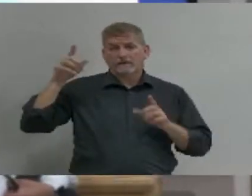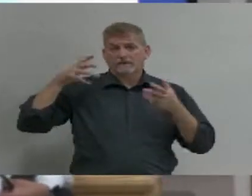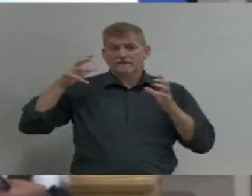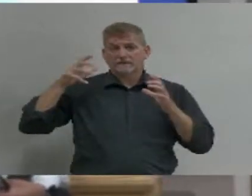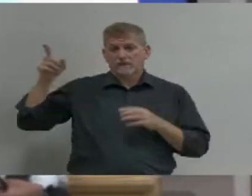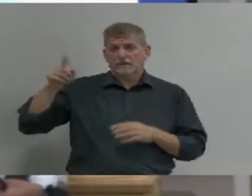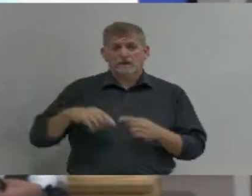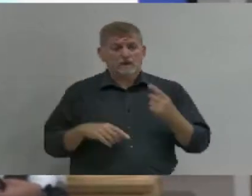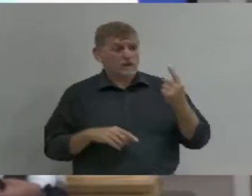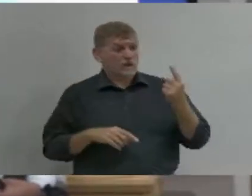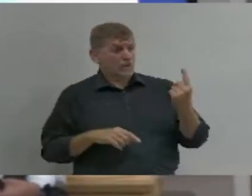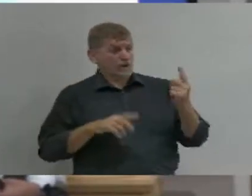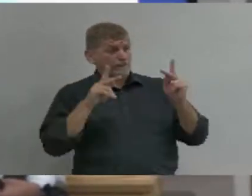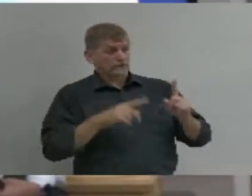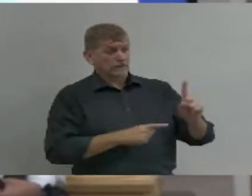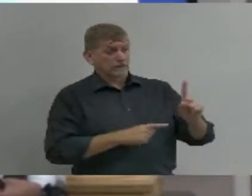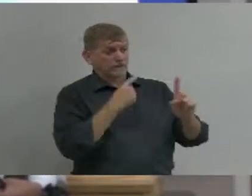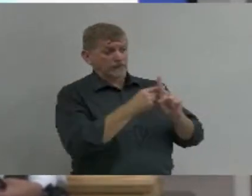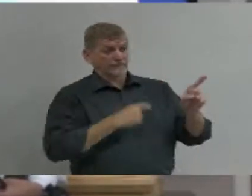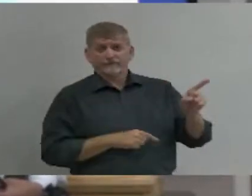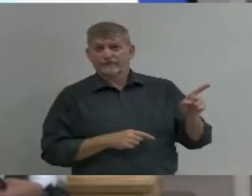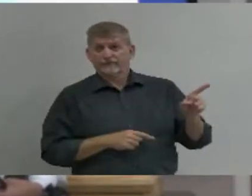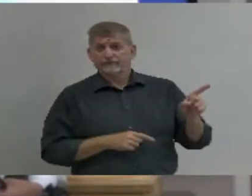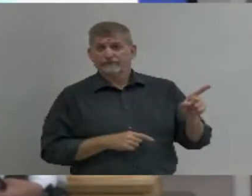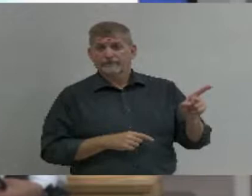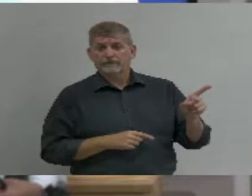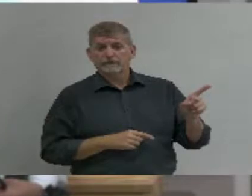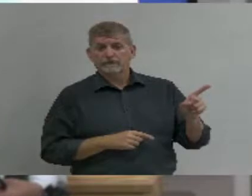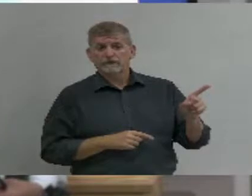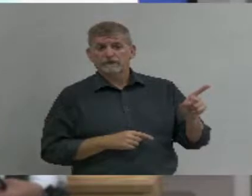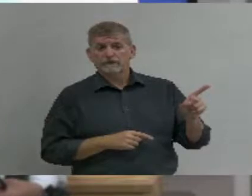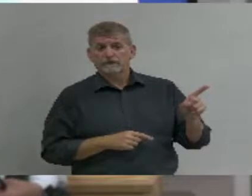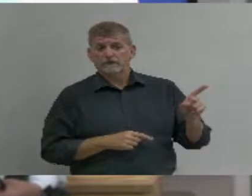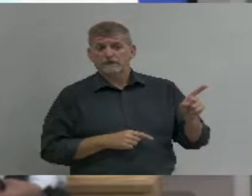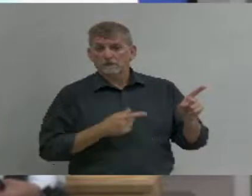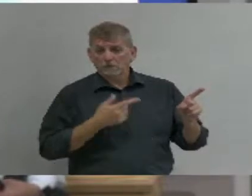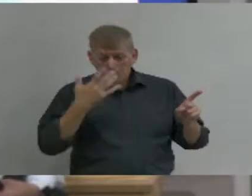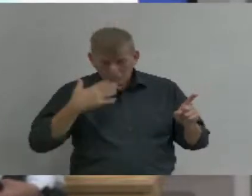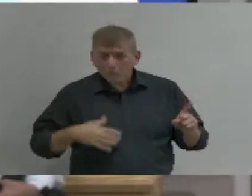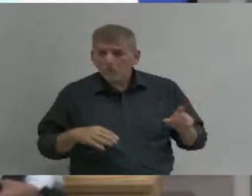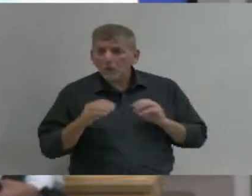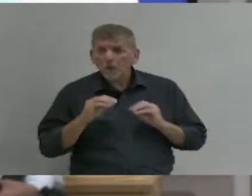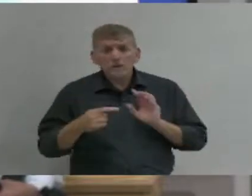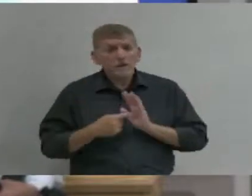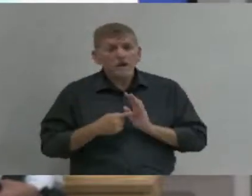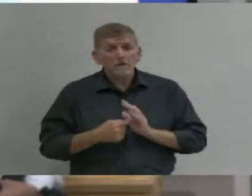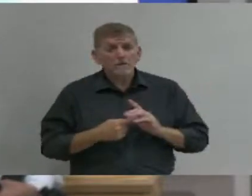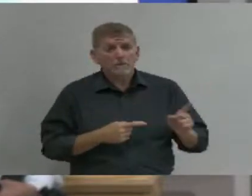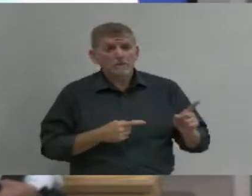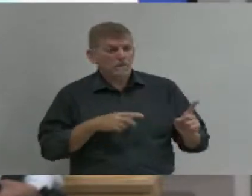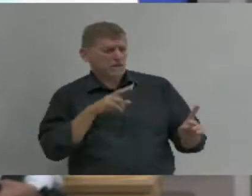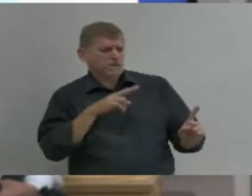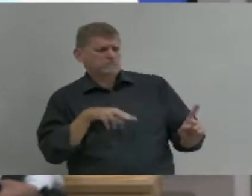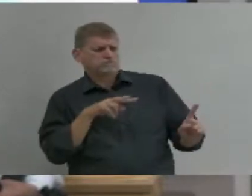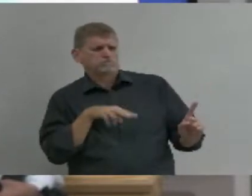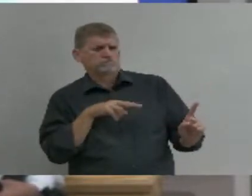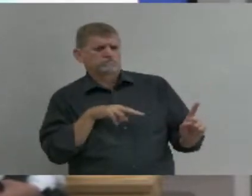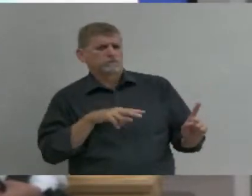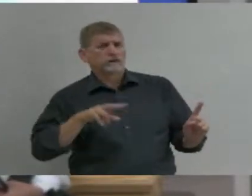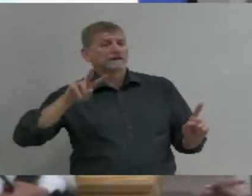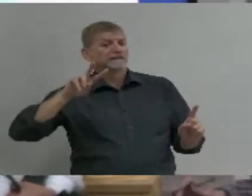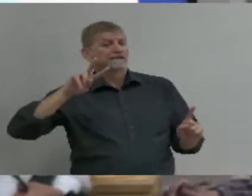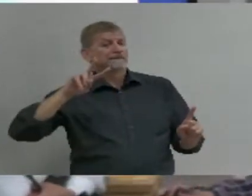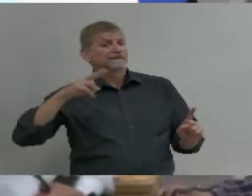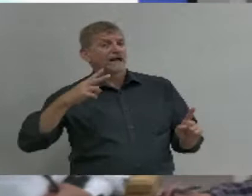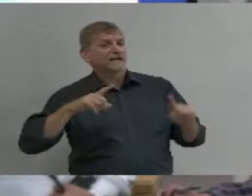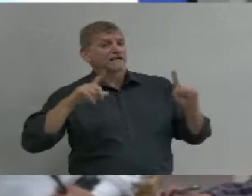test positive, no symptoms, they said, something's wrong here. So they tested them the second day with either one or two